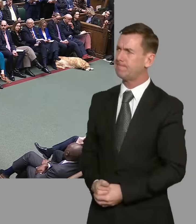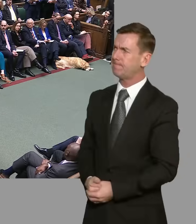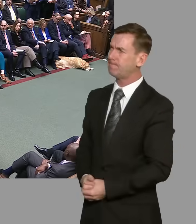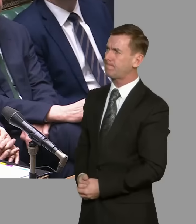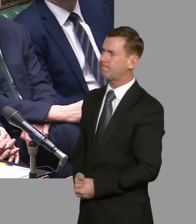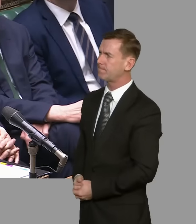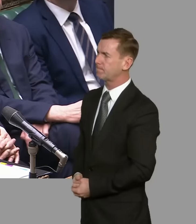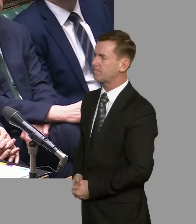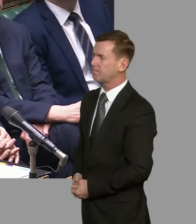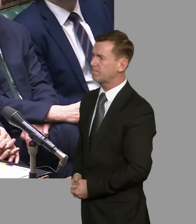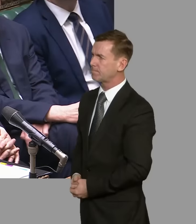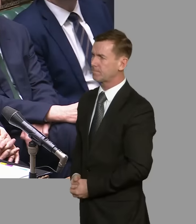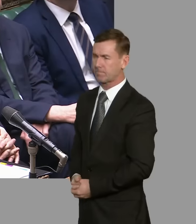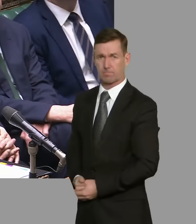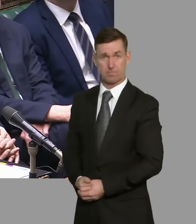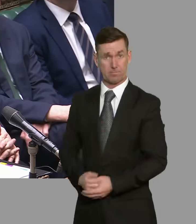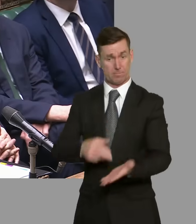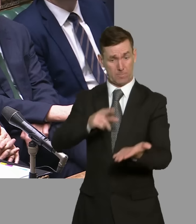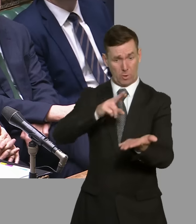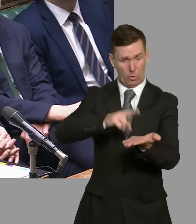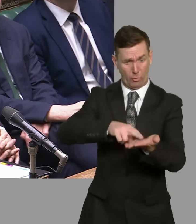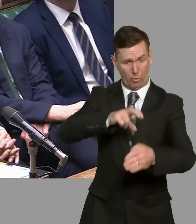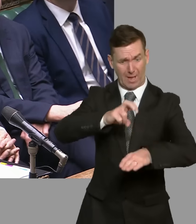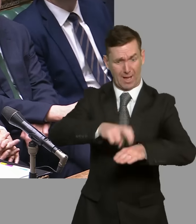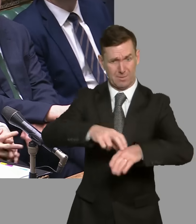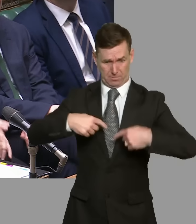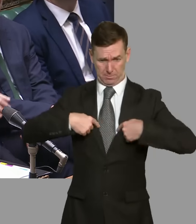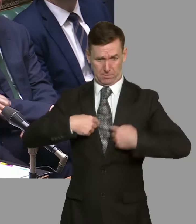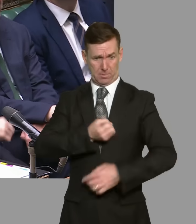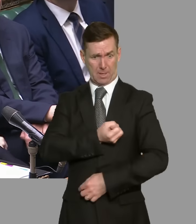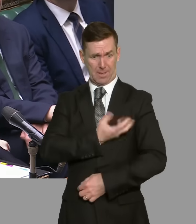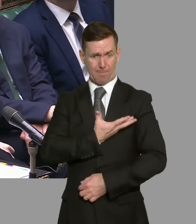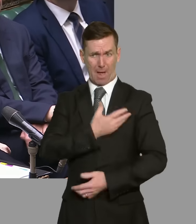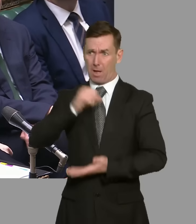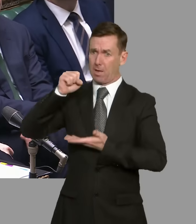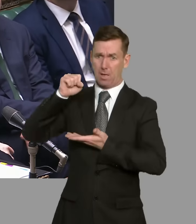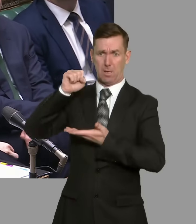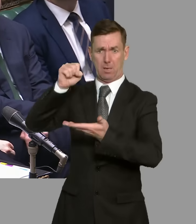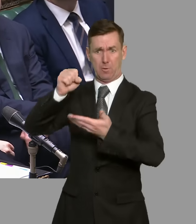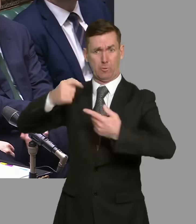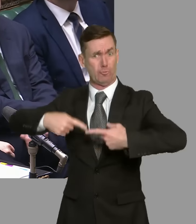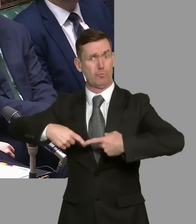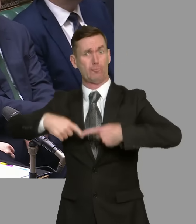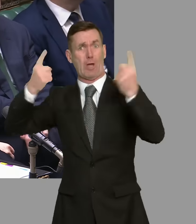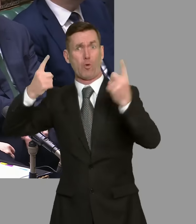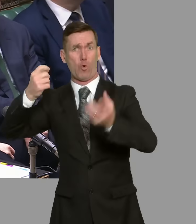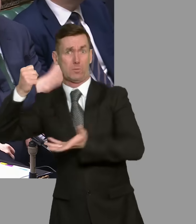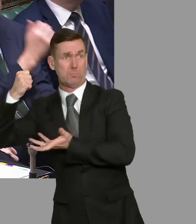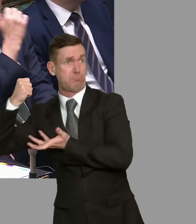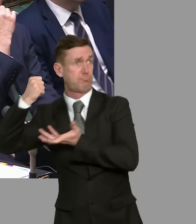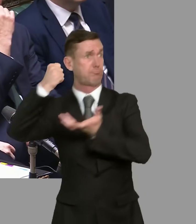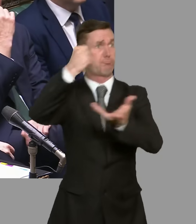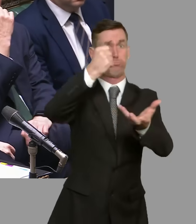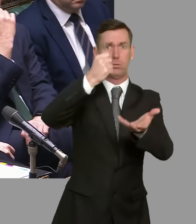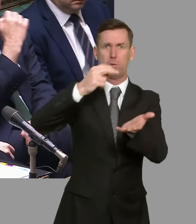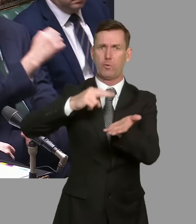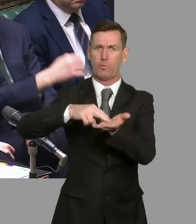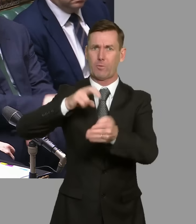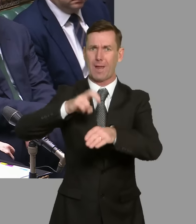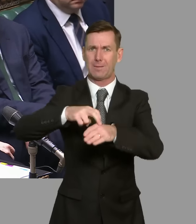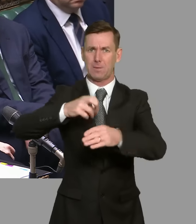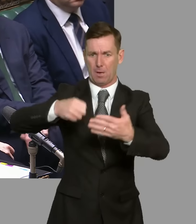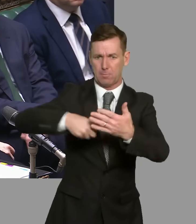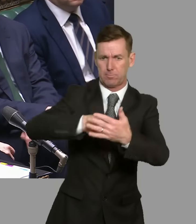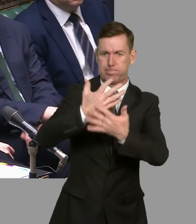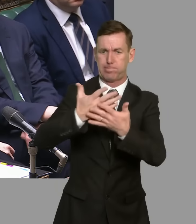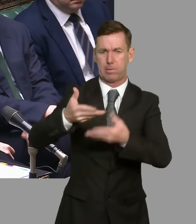in the budget to strengthen public services and to kickstart growth. And the Local Growth Fund, designed actually in